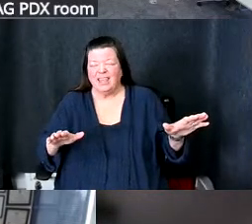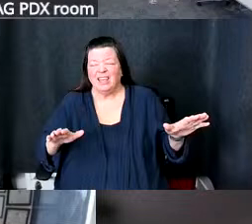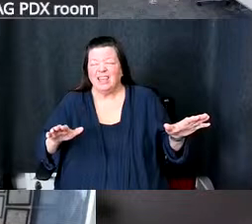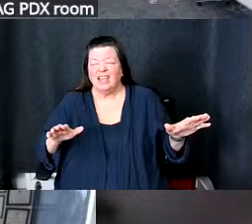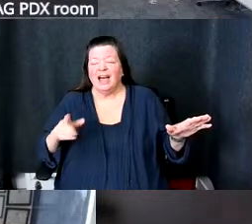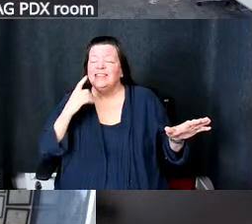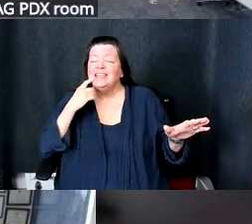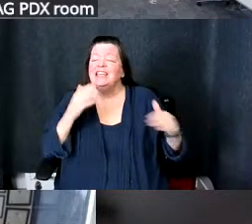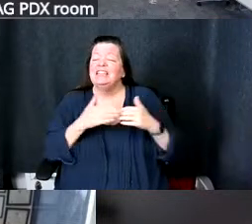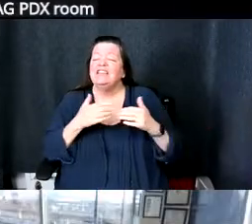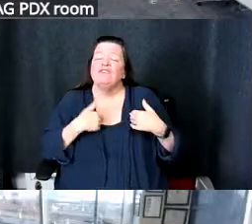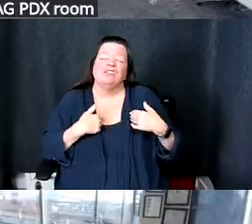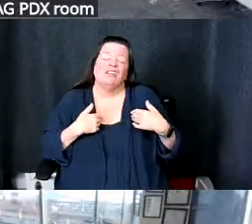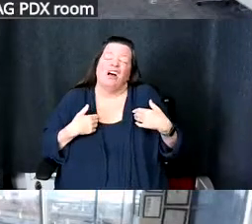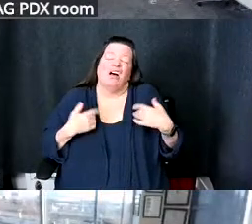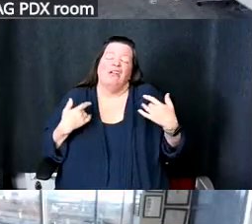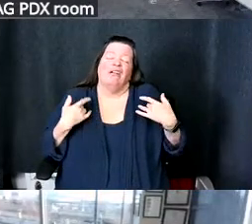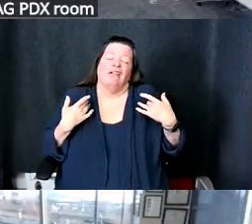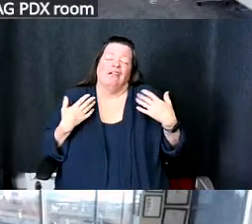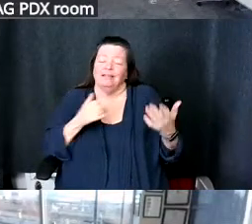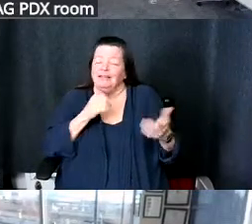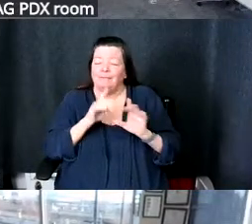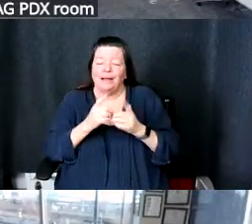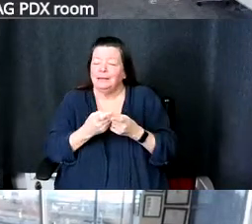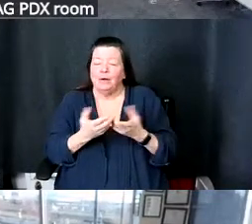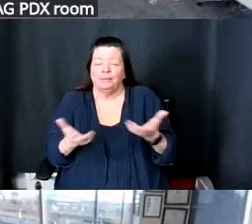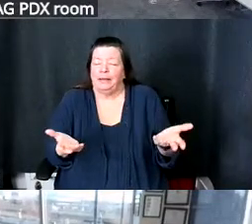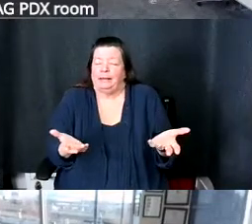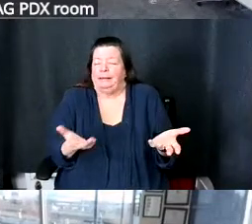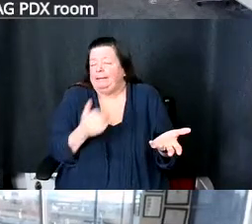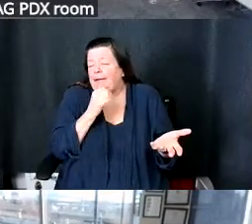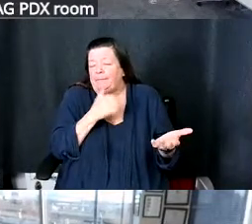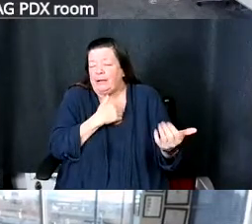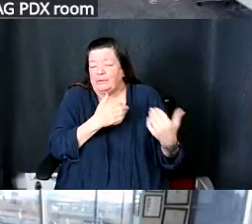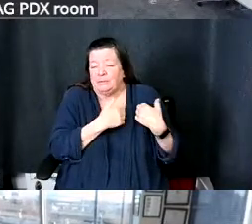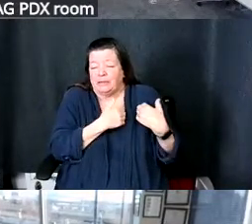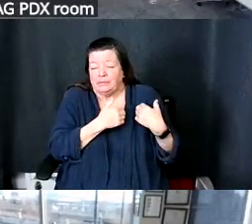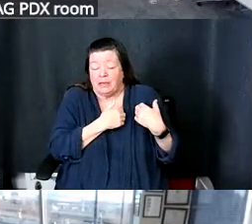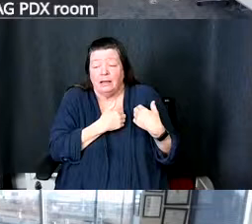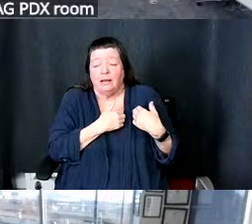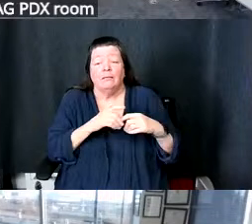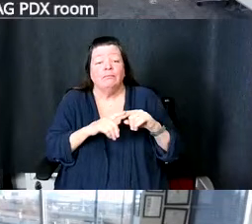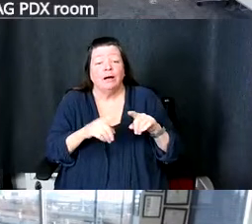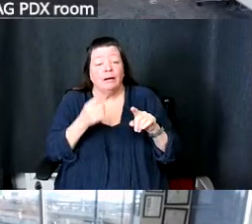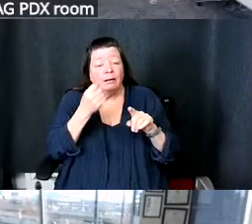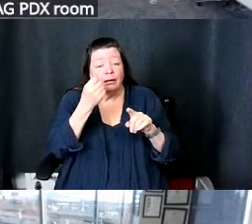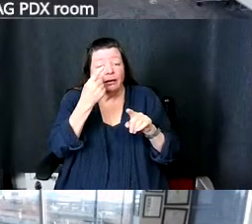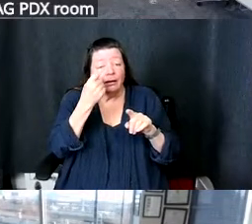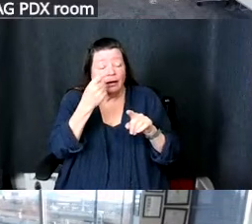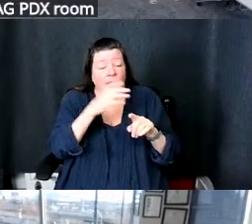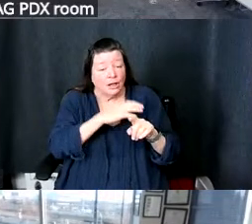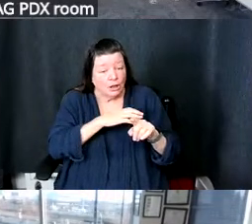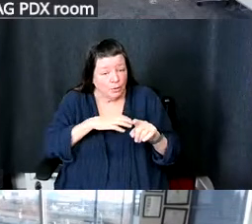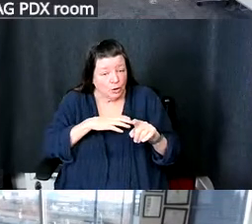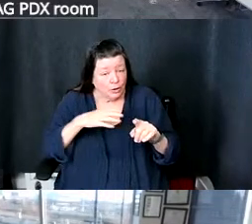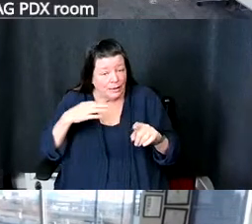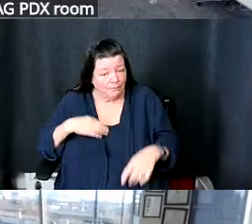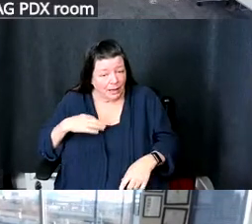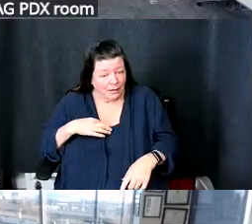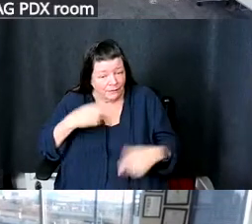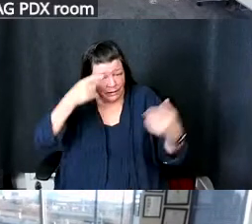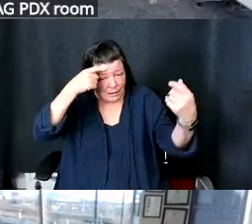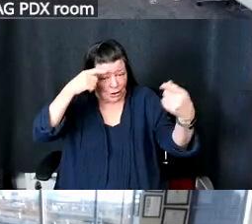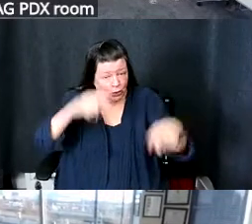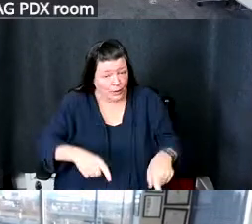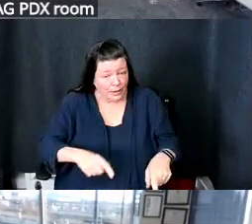well, that's not my department. That's not my responsibility. But in all actuality, the community benefits agreement function is